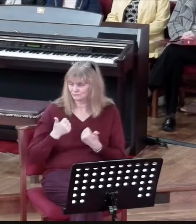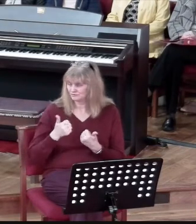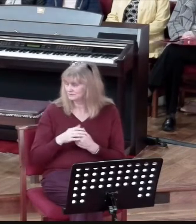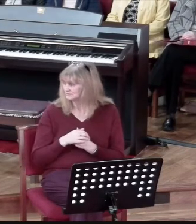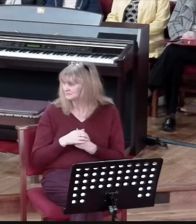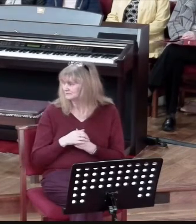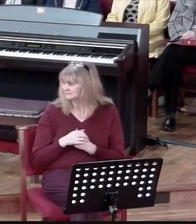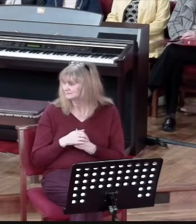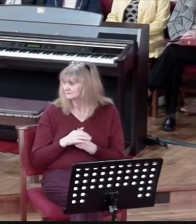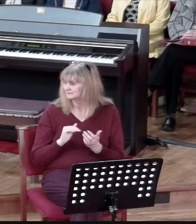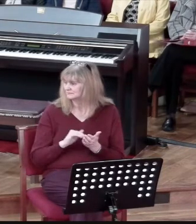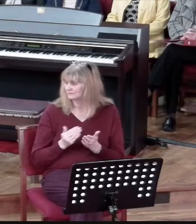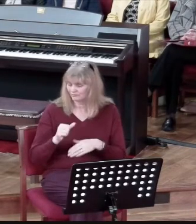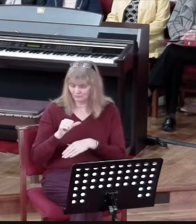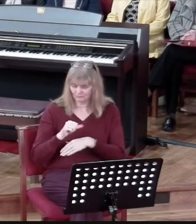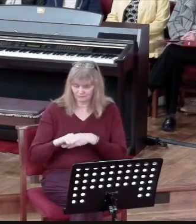Now,